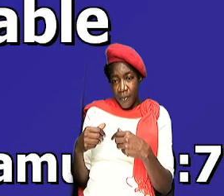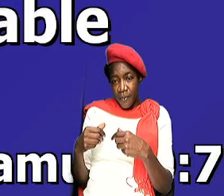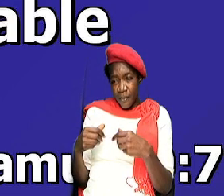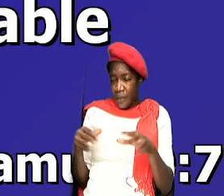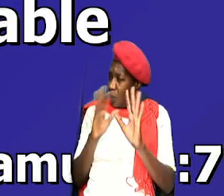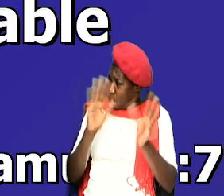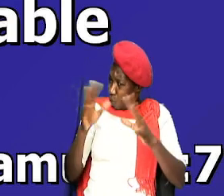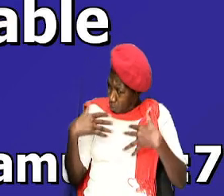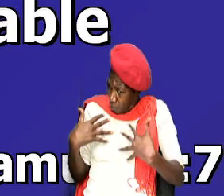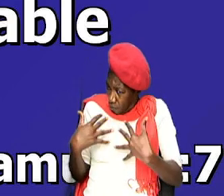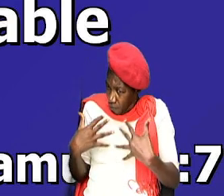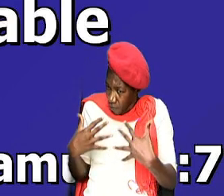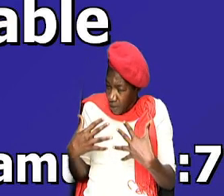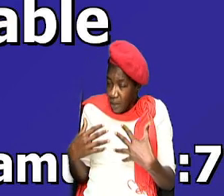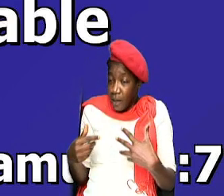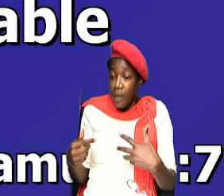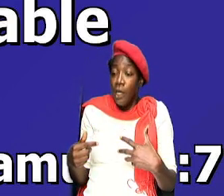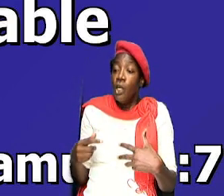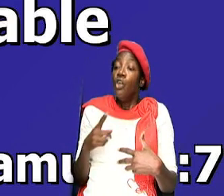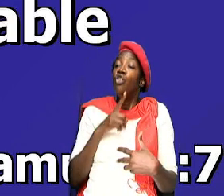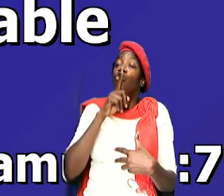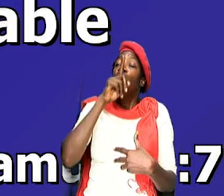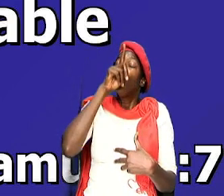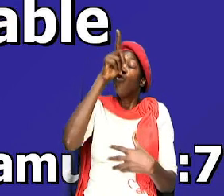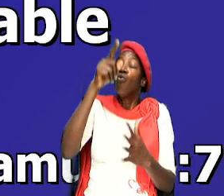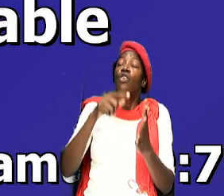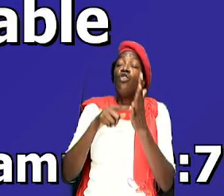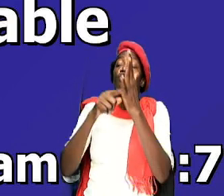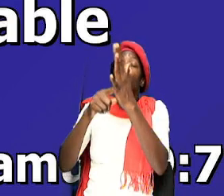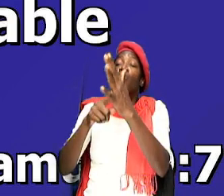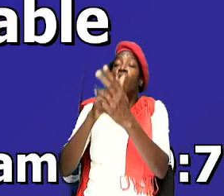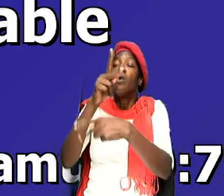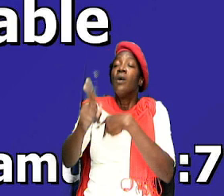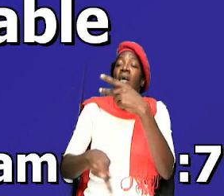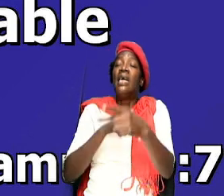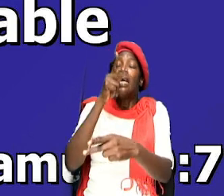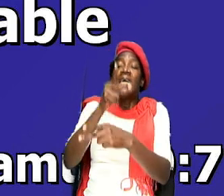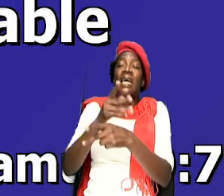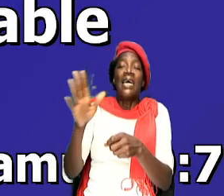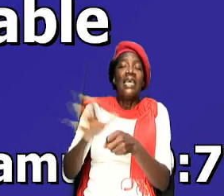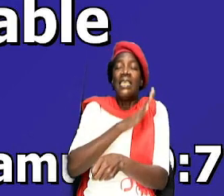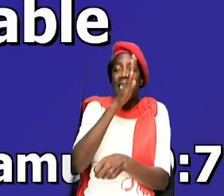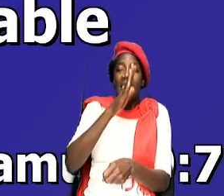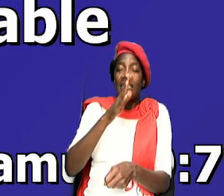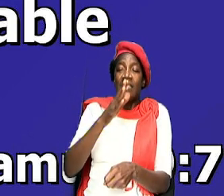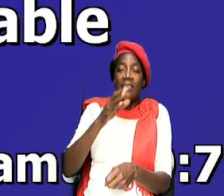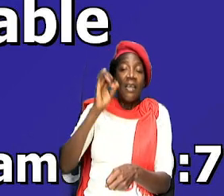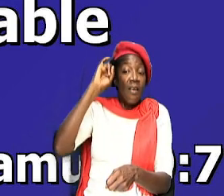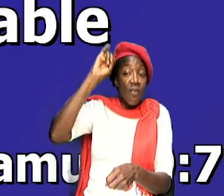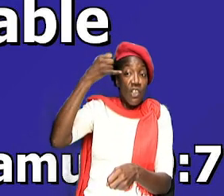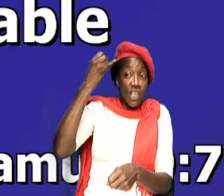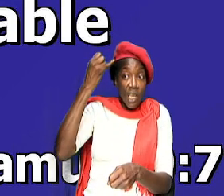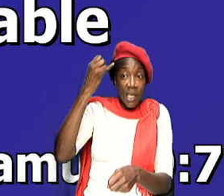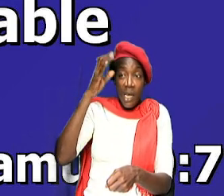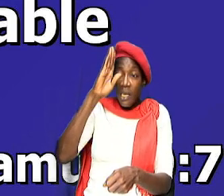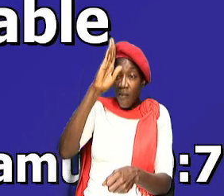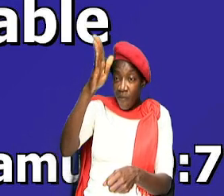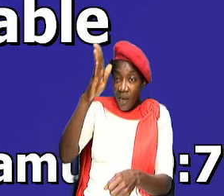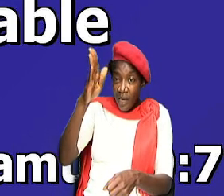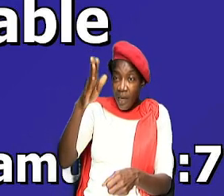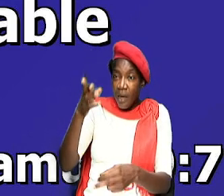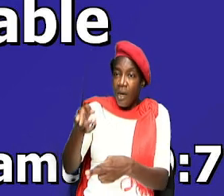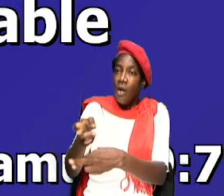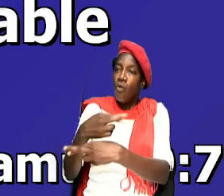so fear not, for I will surely show thee kindness for Jonathan's thy father's sake, and will restore